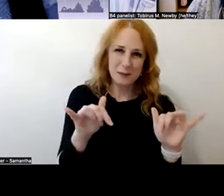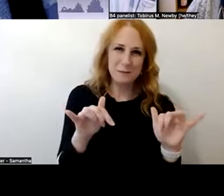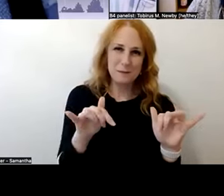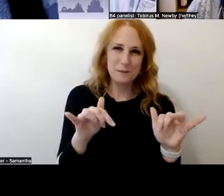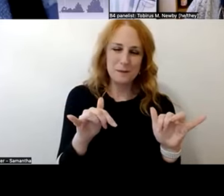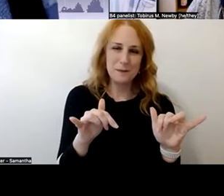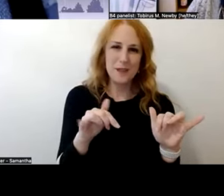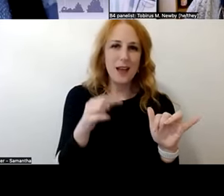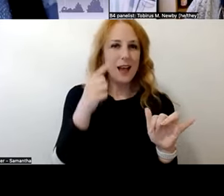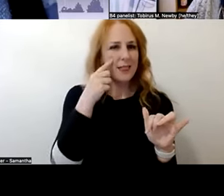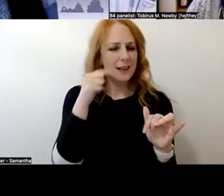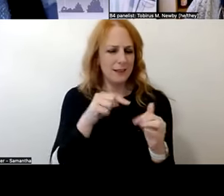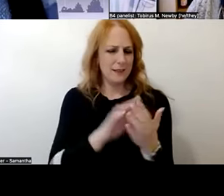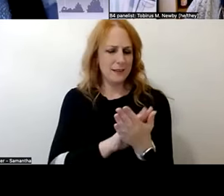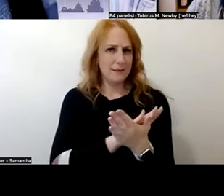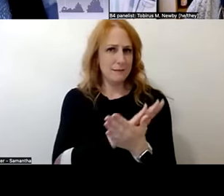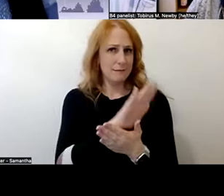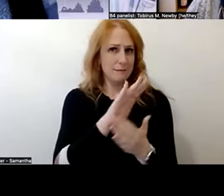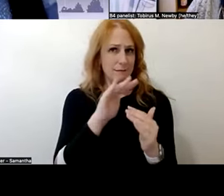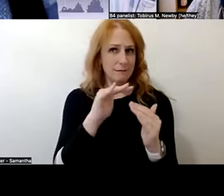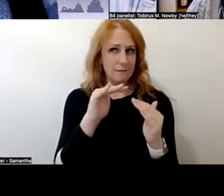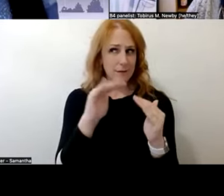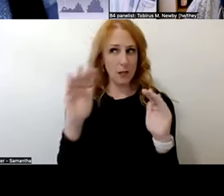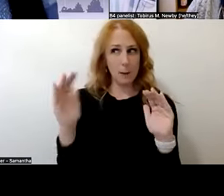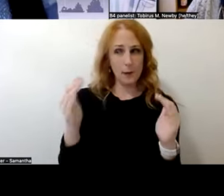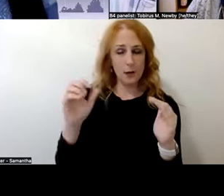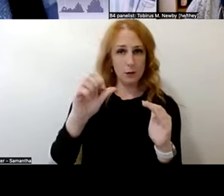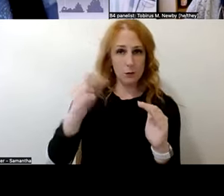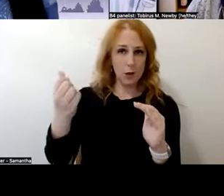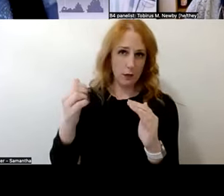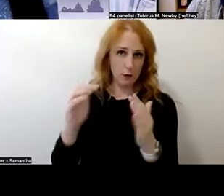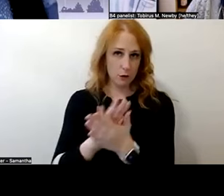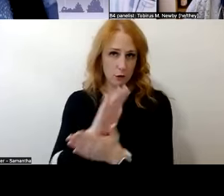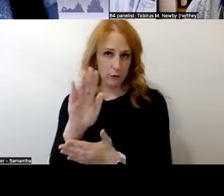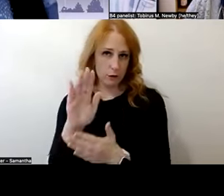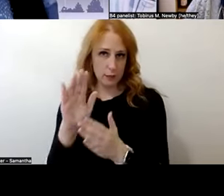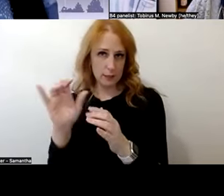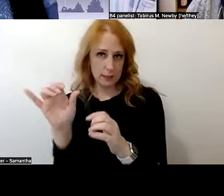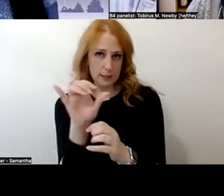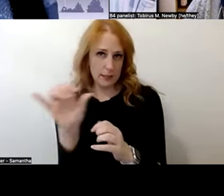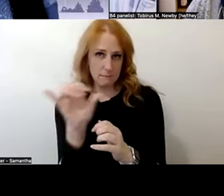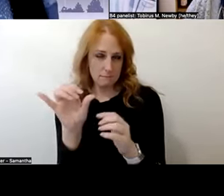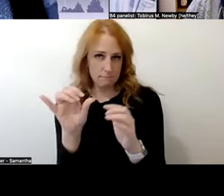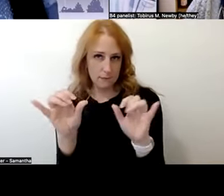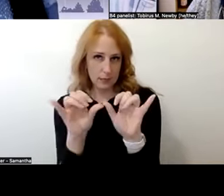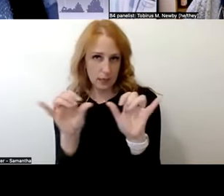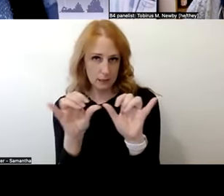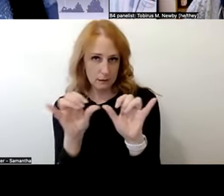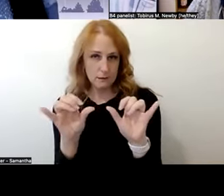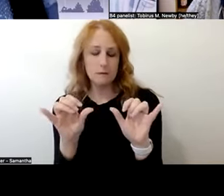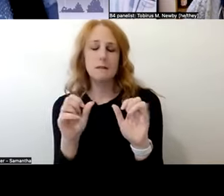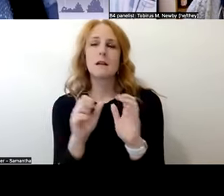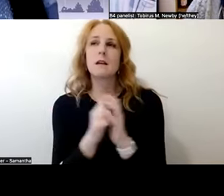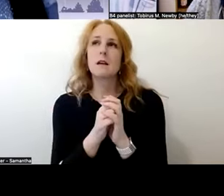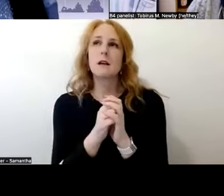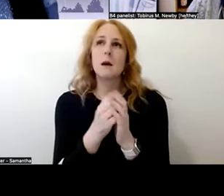to its peers or those that it deems its peers, perhaps doesn't have the, what I will call, like, gross and